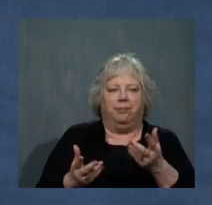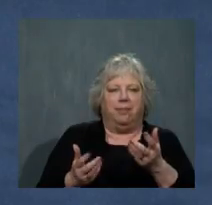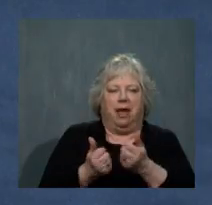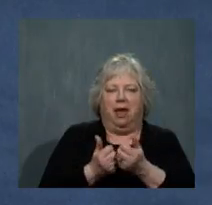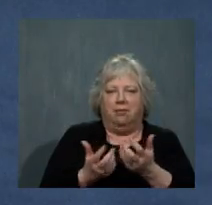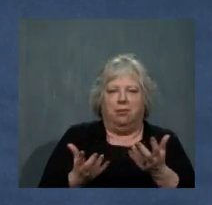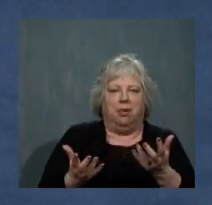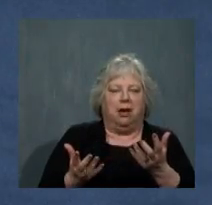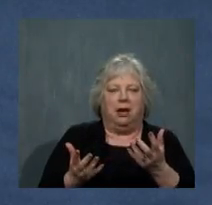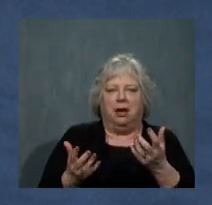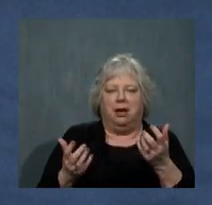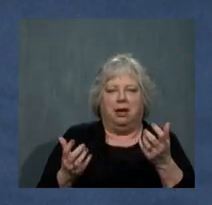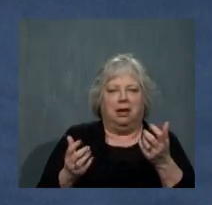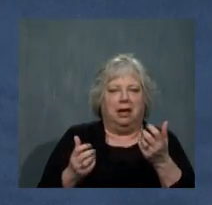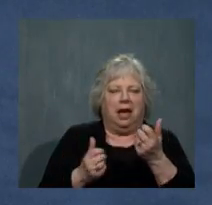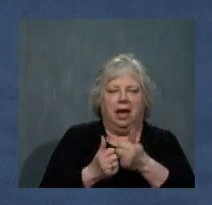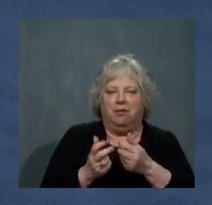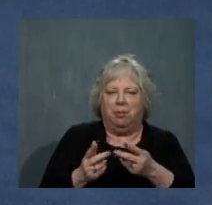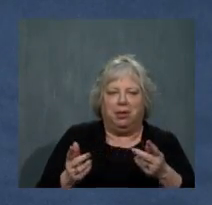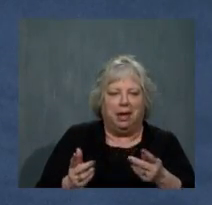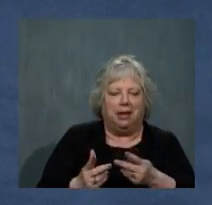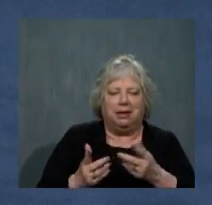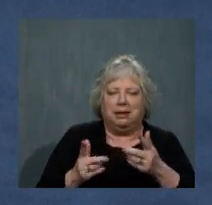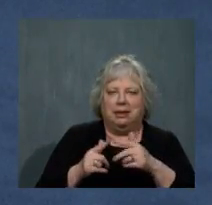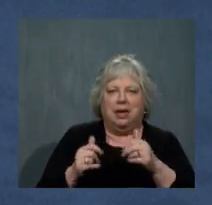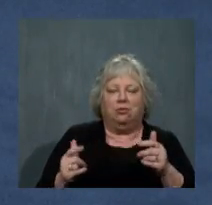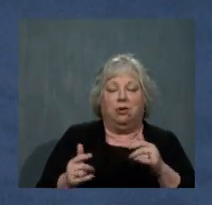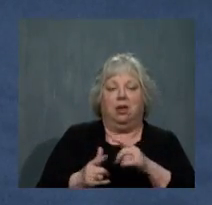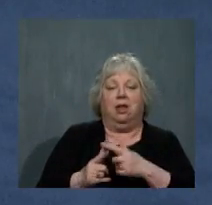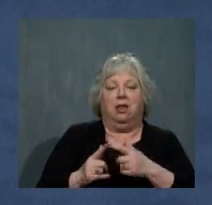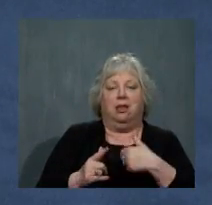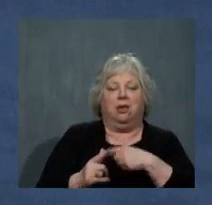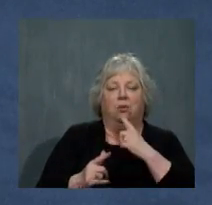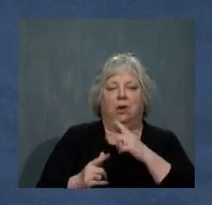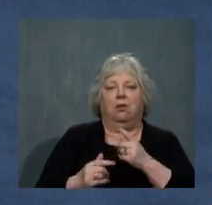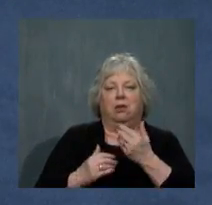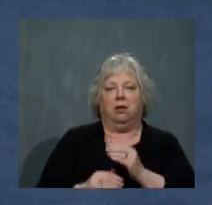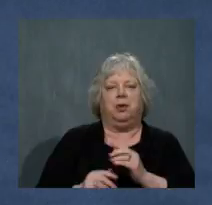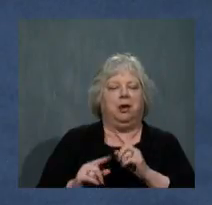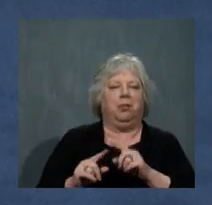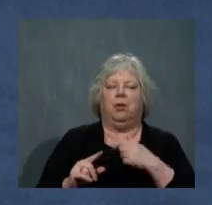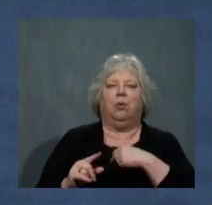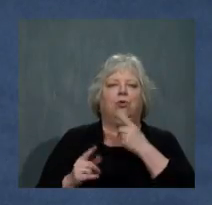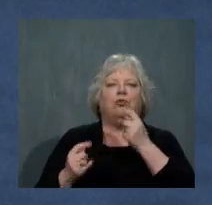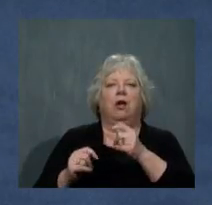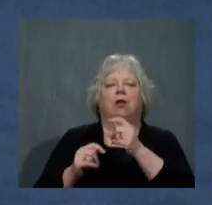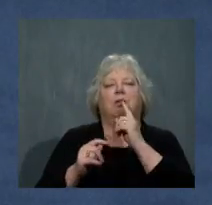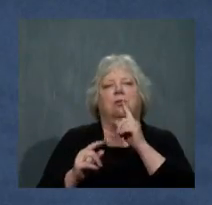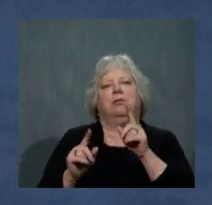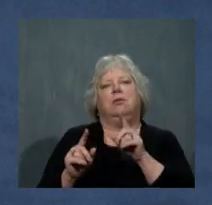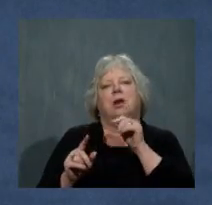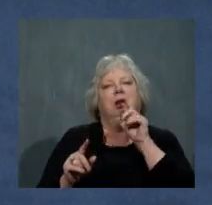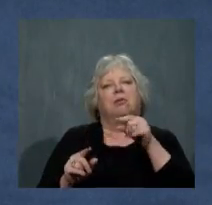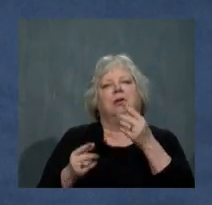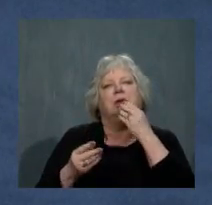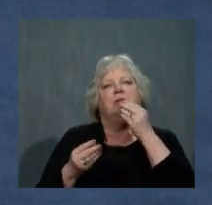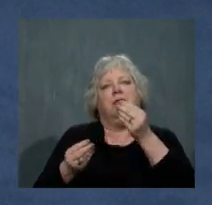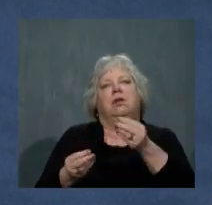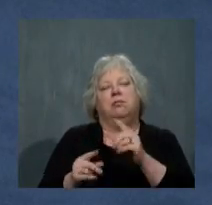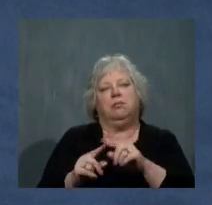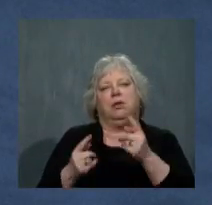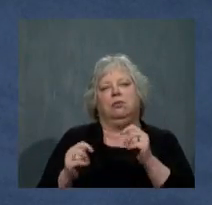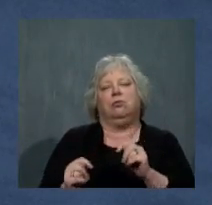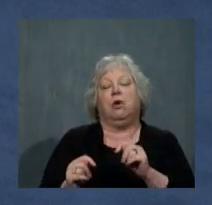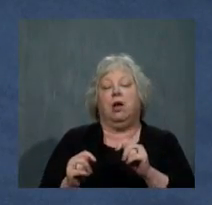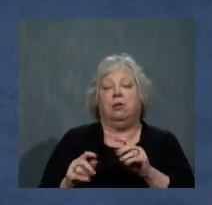something even bigger than just feeding. We're trying to lift them up and trying to provide them access to services. So Gabe's point in the paper